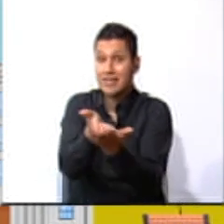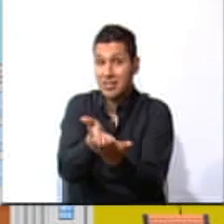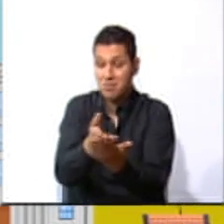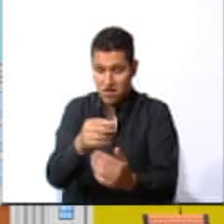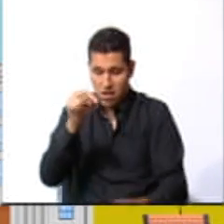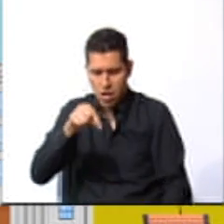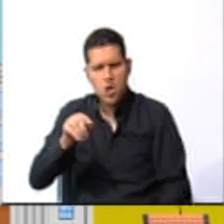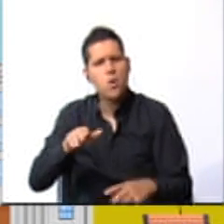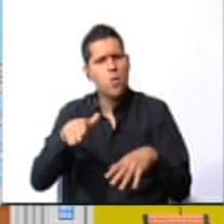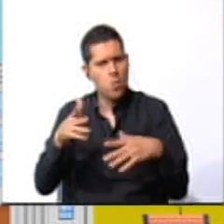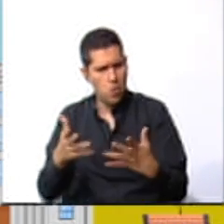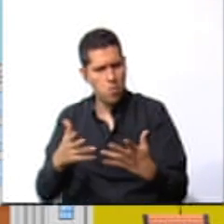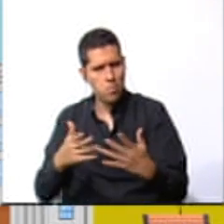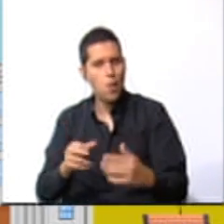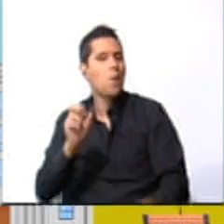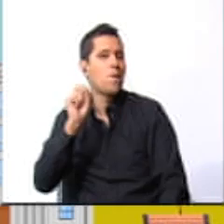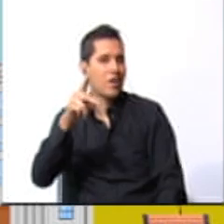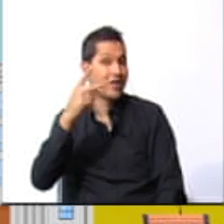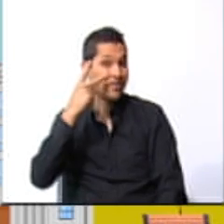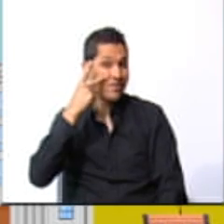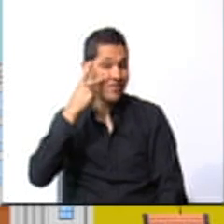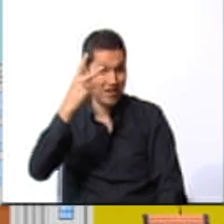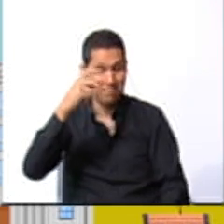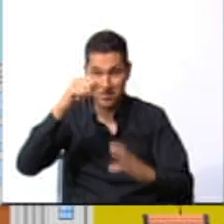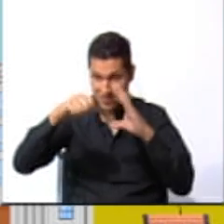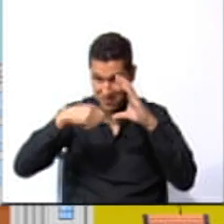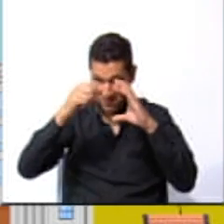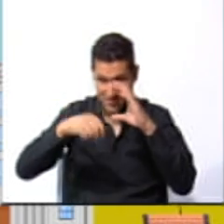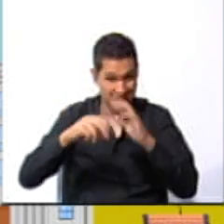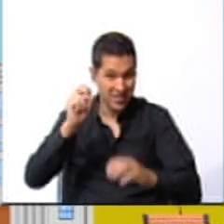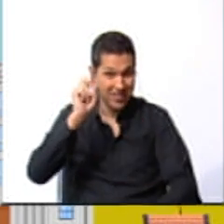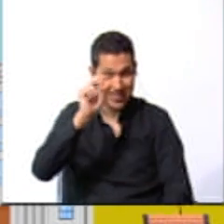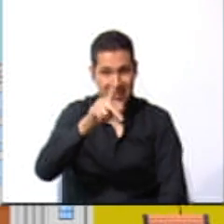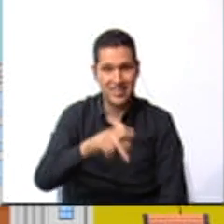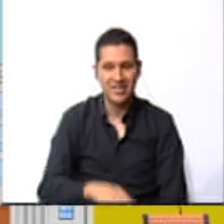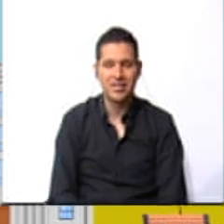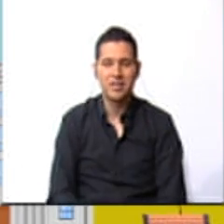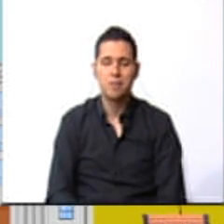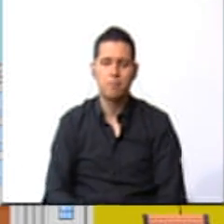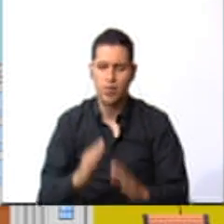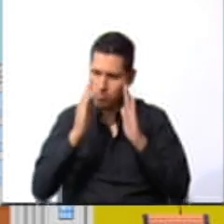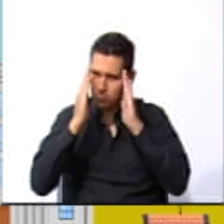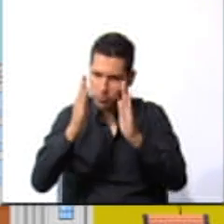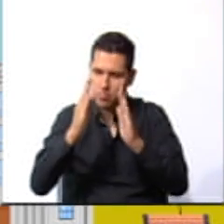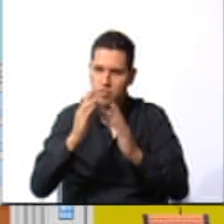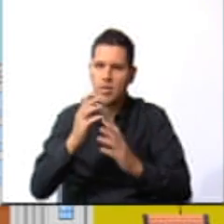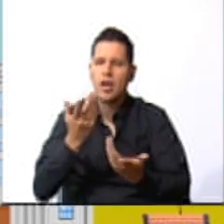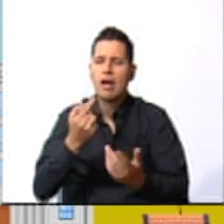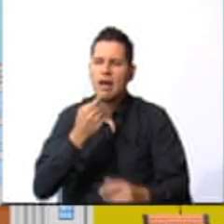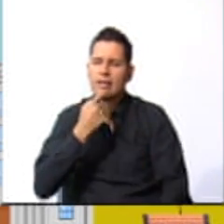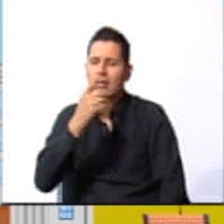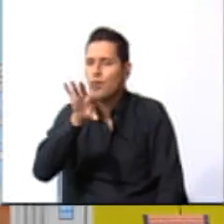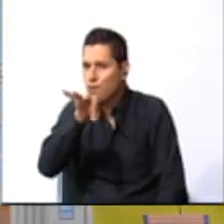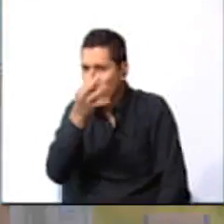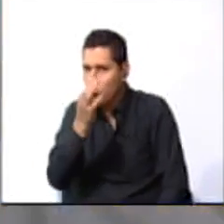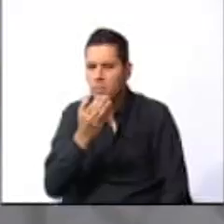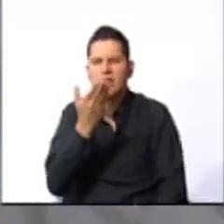Good. Let's watch a video. Pay attention to the question, how do I get to?